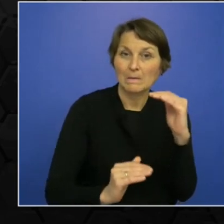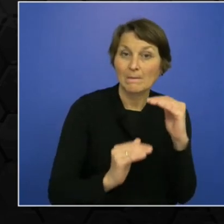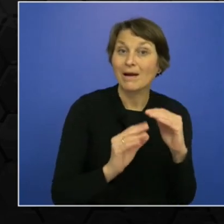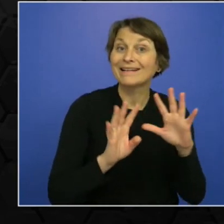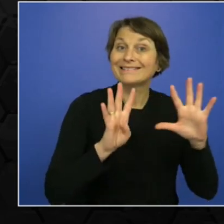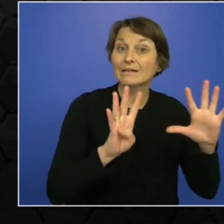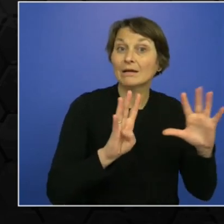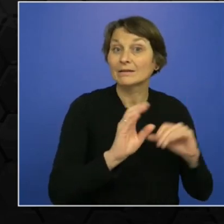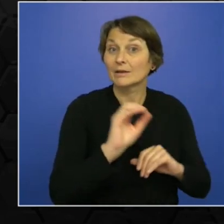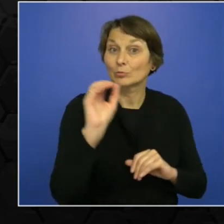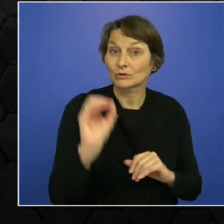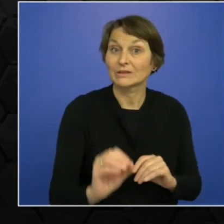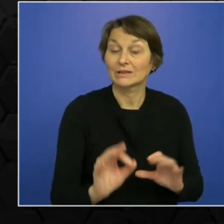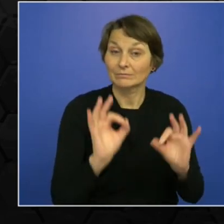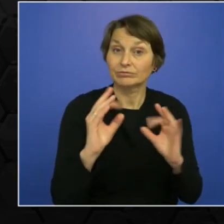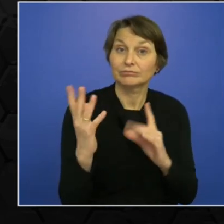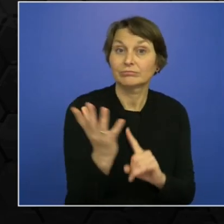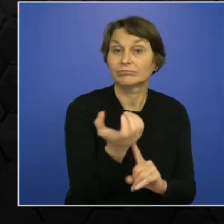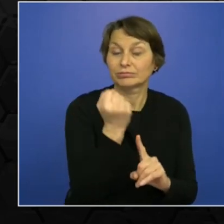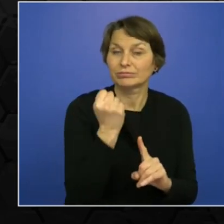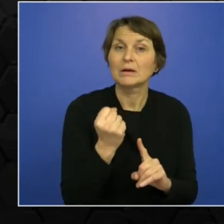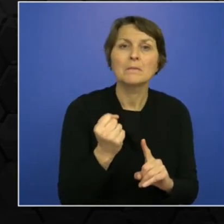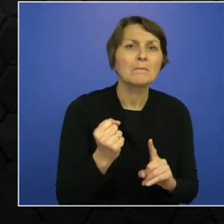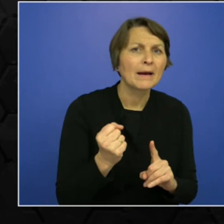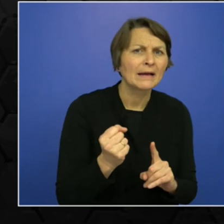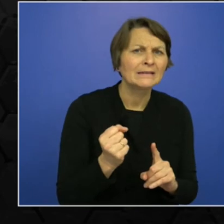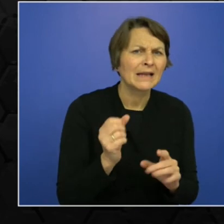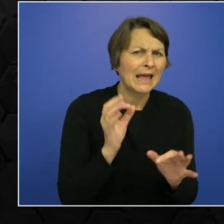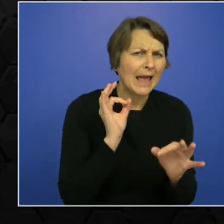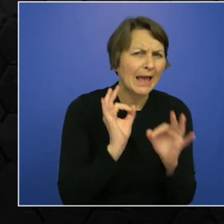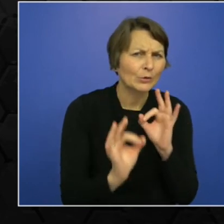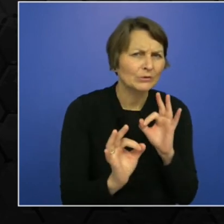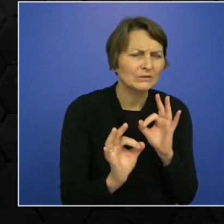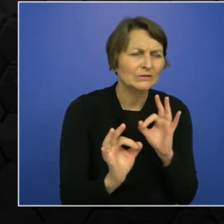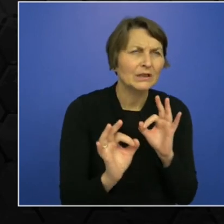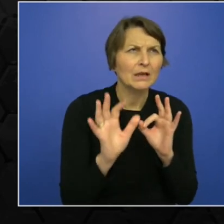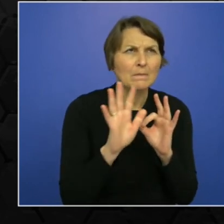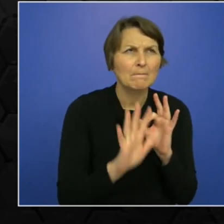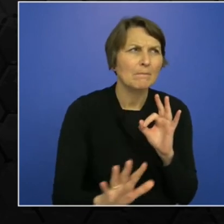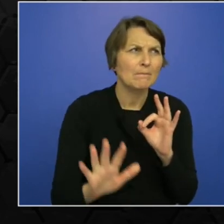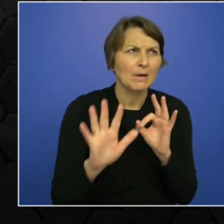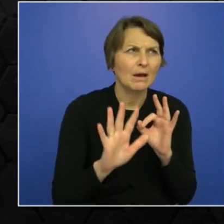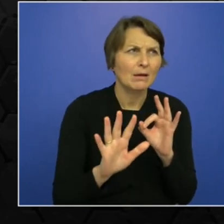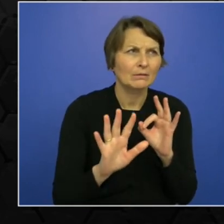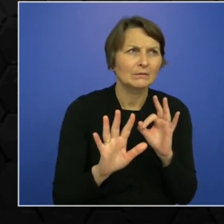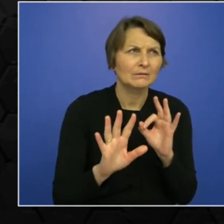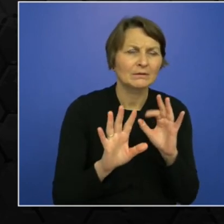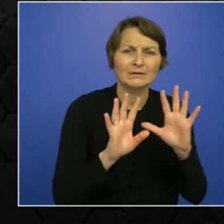To be very specific, our accuracies were around 95%